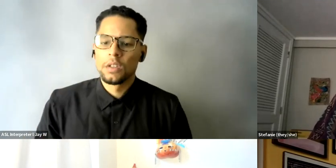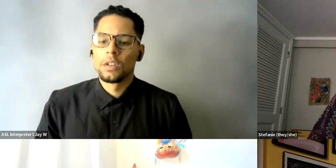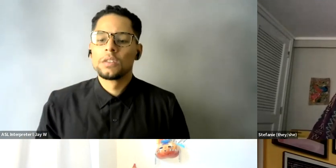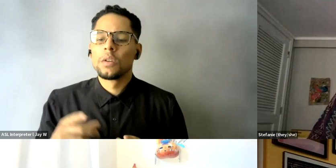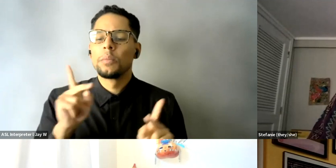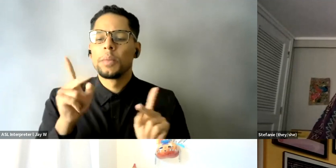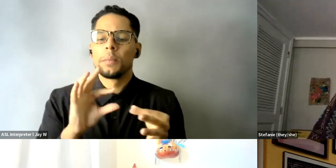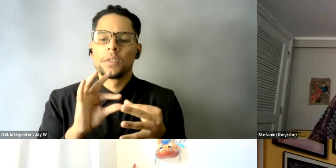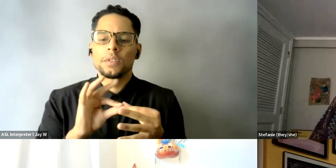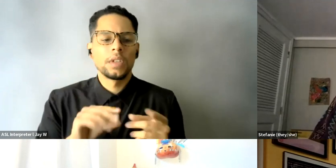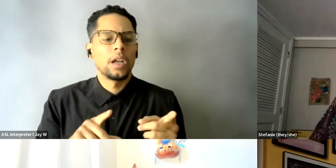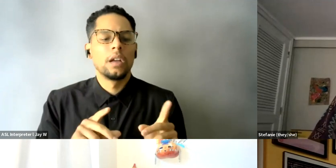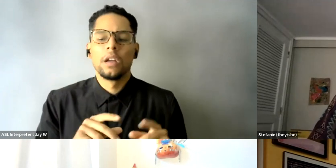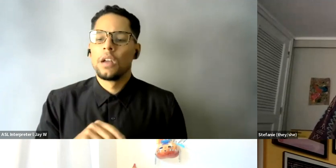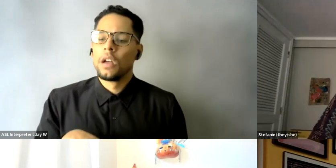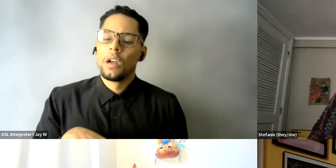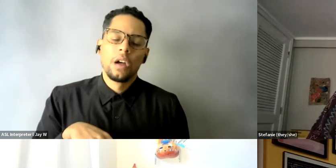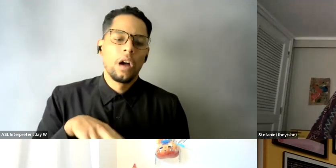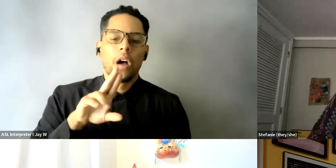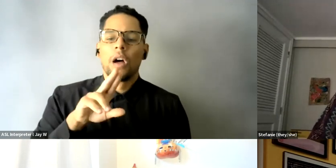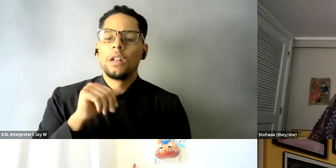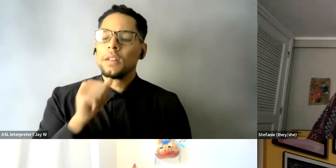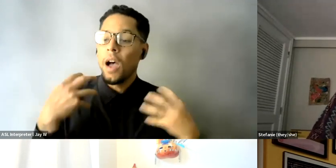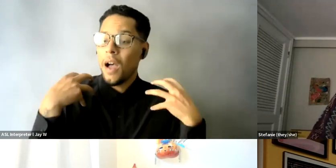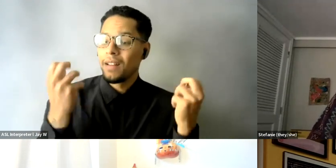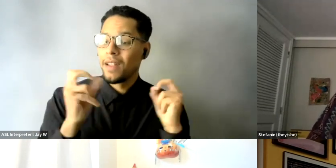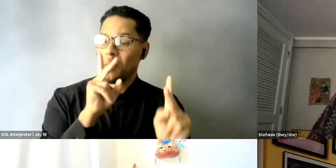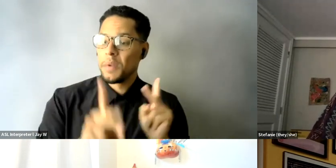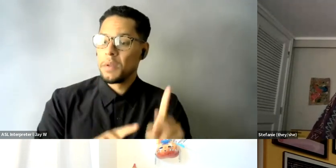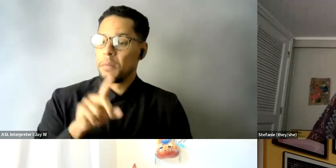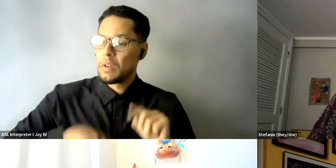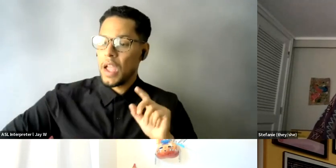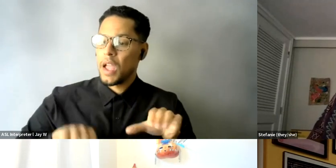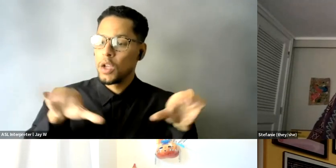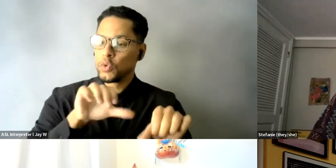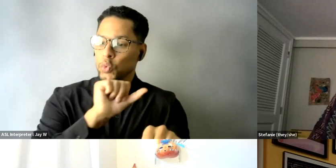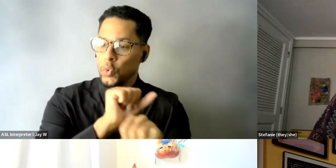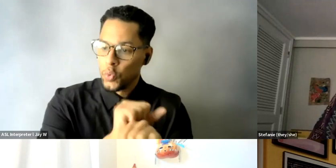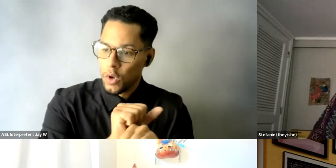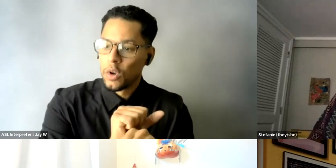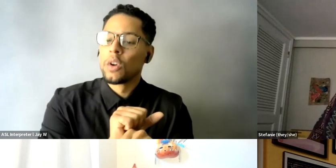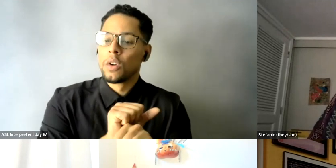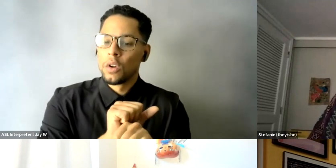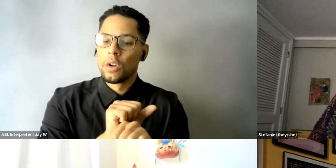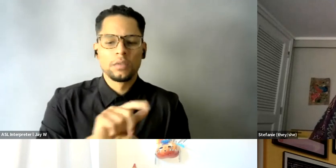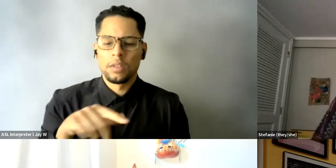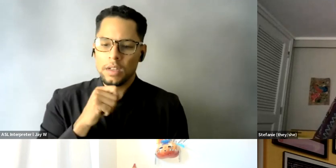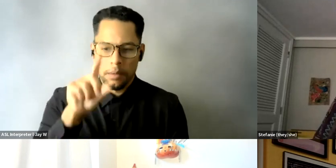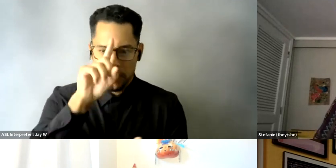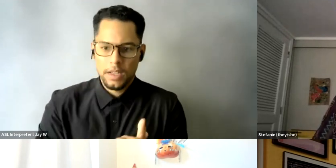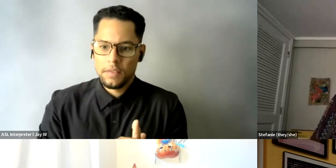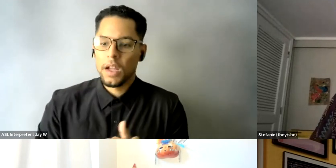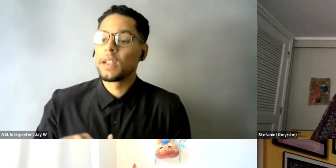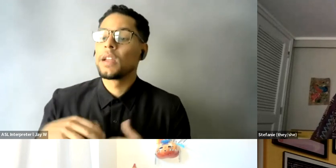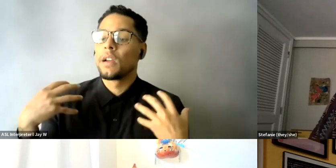this work, right? We need to heal ourselves first and then we can do the work. I don't believe that. I think unhealed people can and should be doing the work, but we